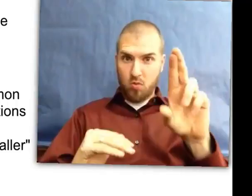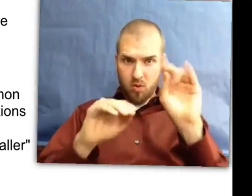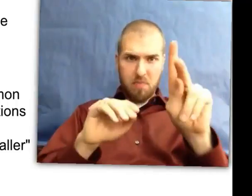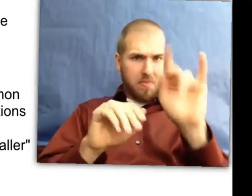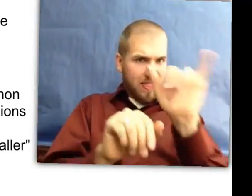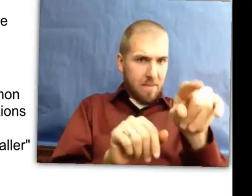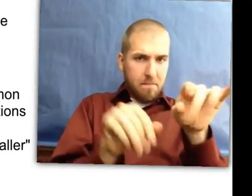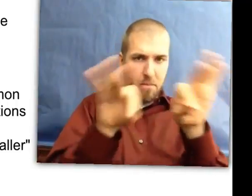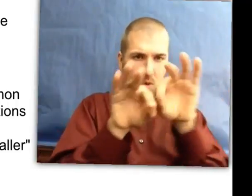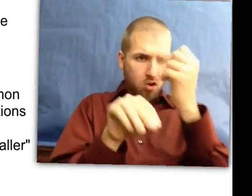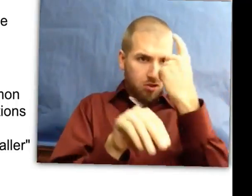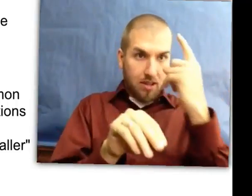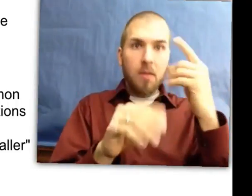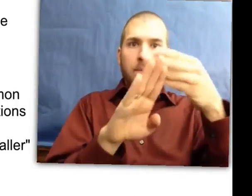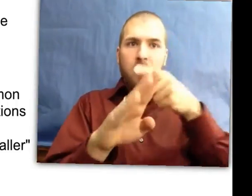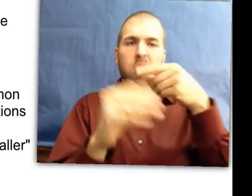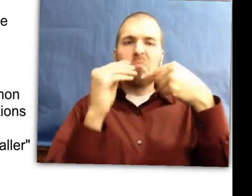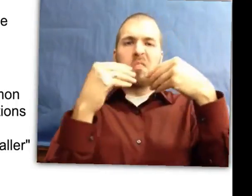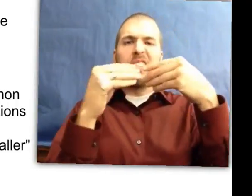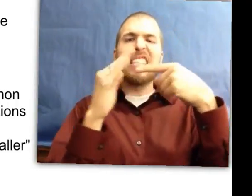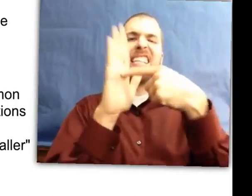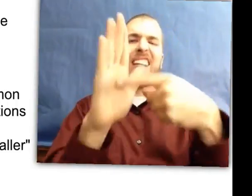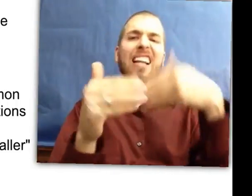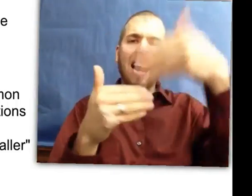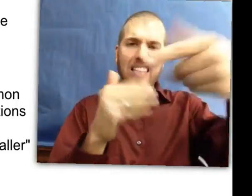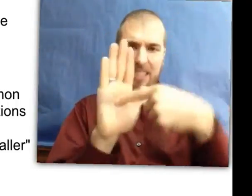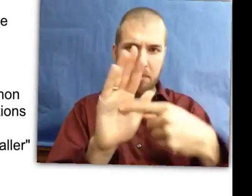6 being multiplied by numbers 1 through 5.